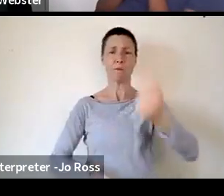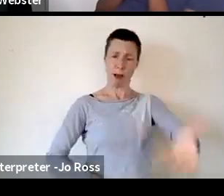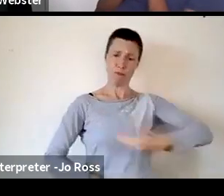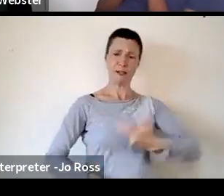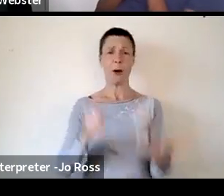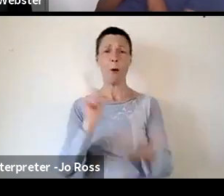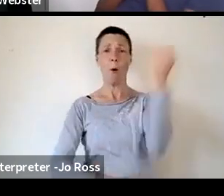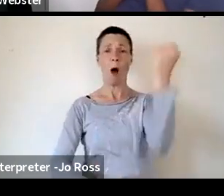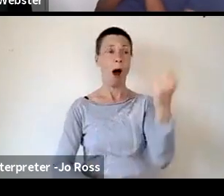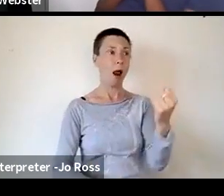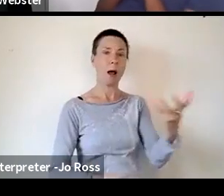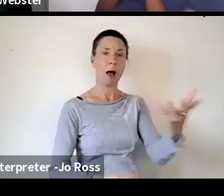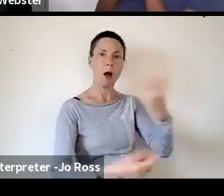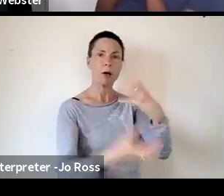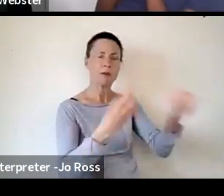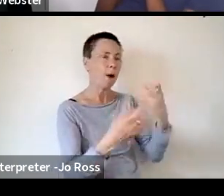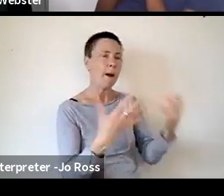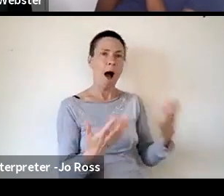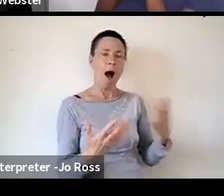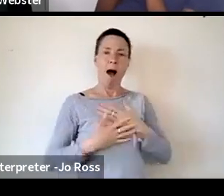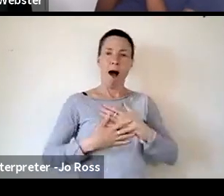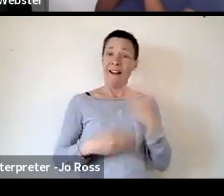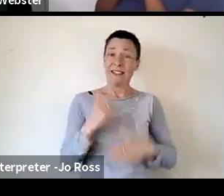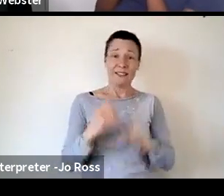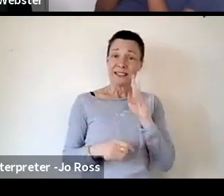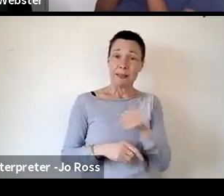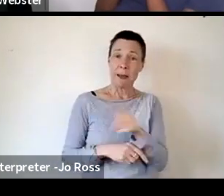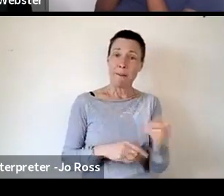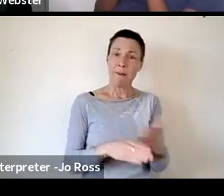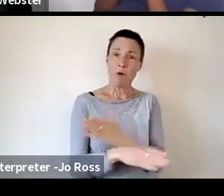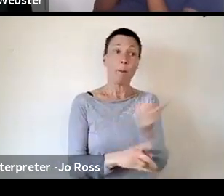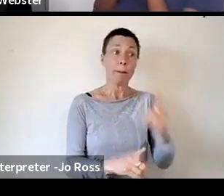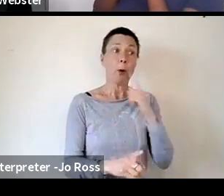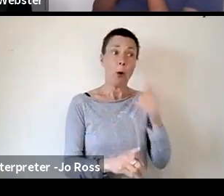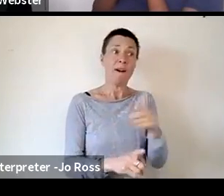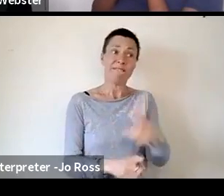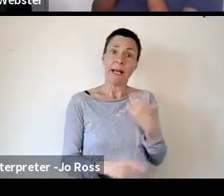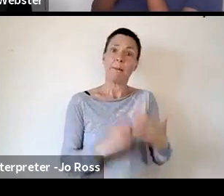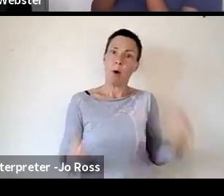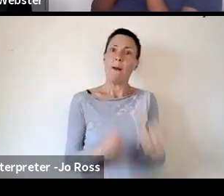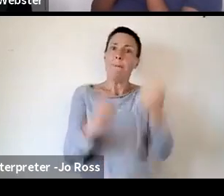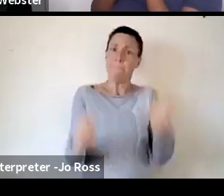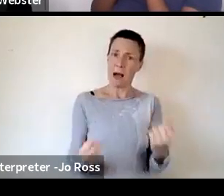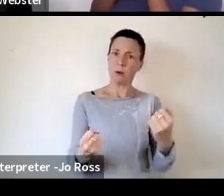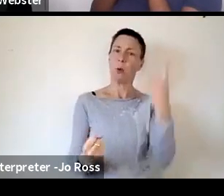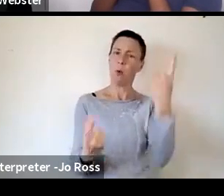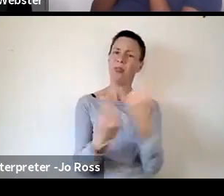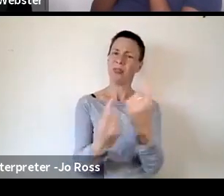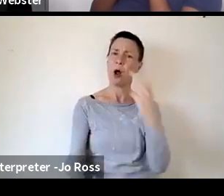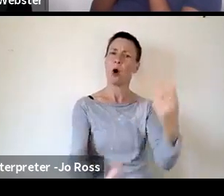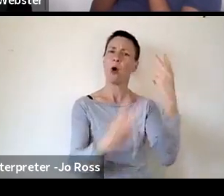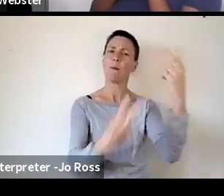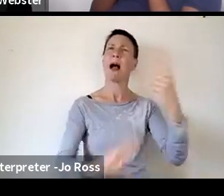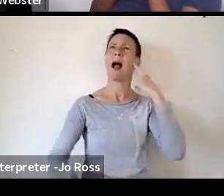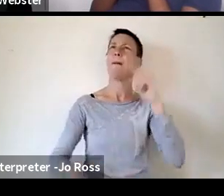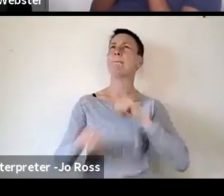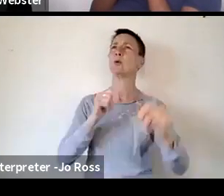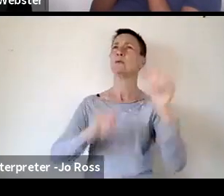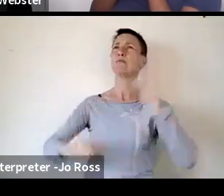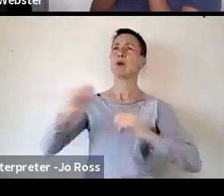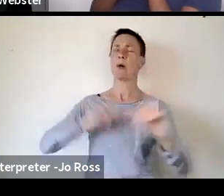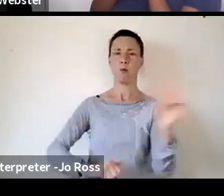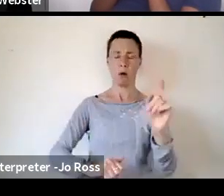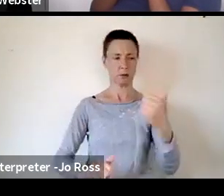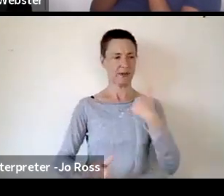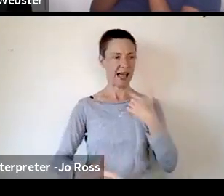And I've never seen that before, and people are feeling empowered. So if there's one thing that I'd look back at this year and think, do you know what am I most proud of, it would be